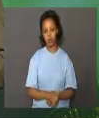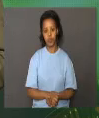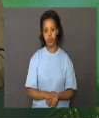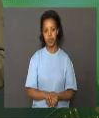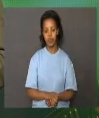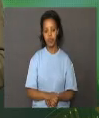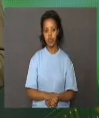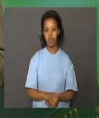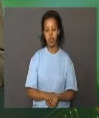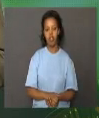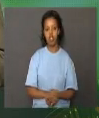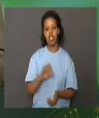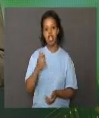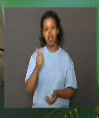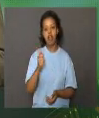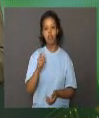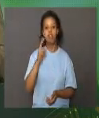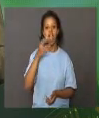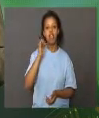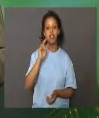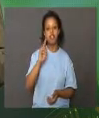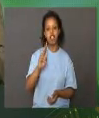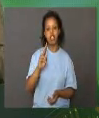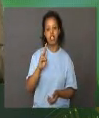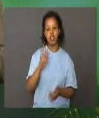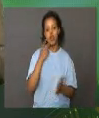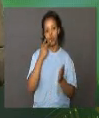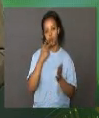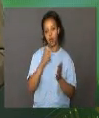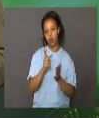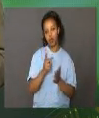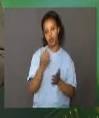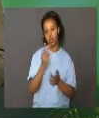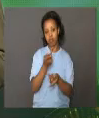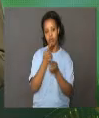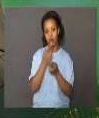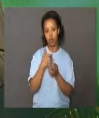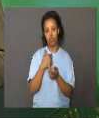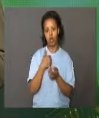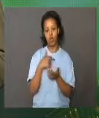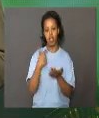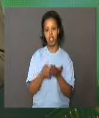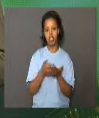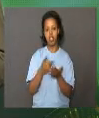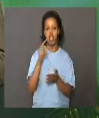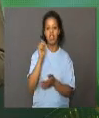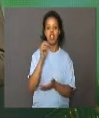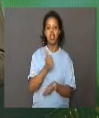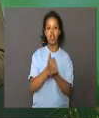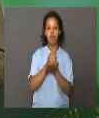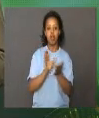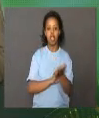There are some HIV proteins that stay on the surface of the infected T helper